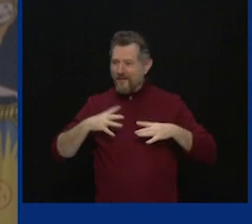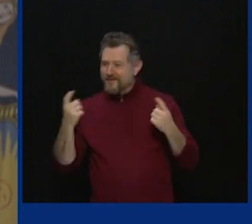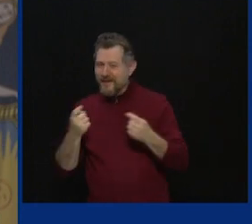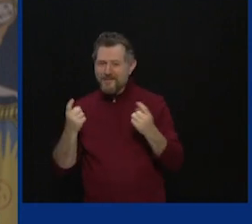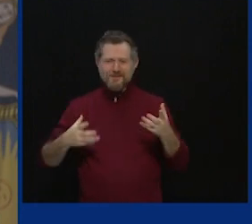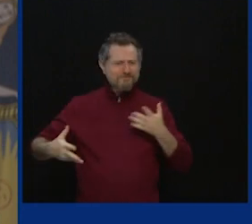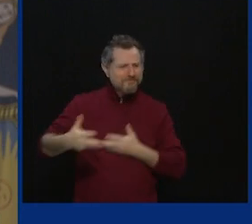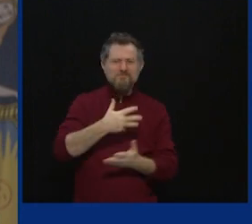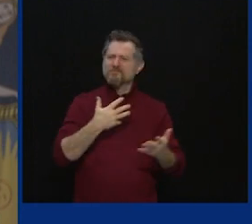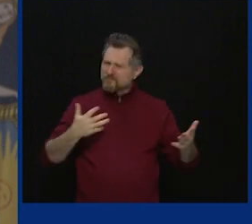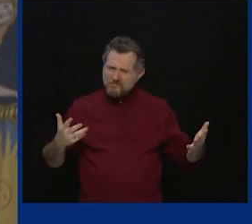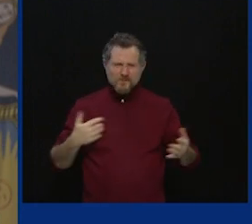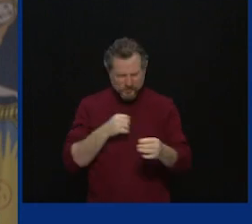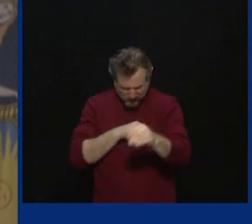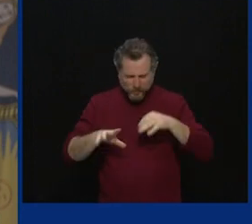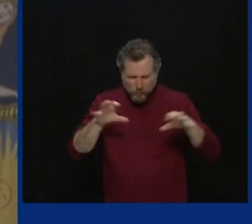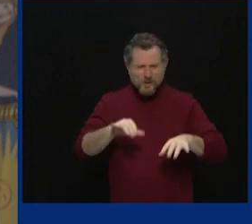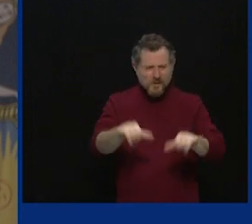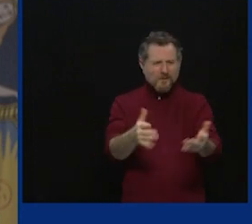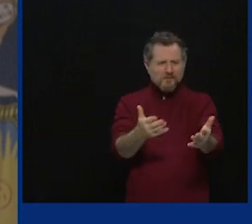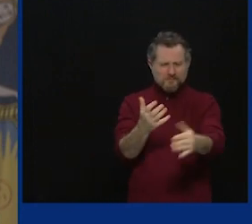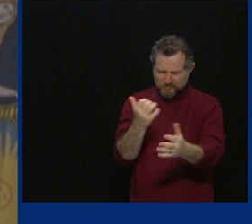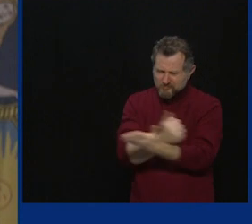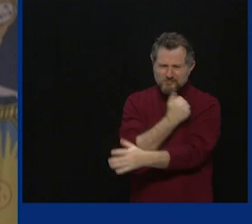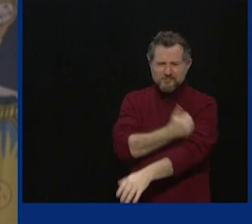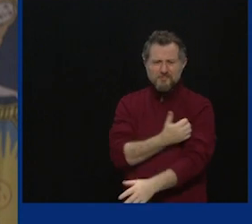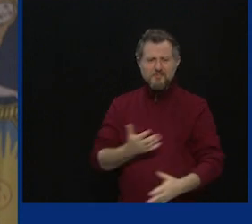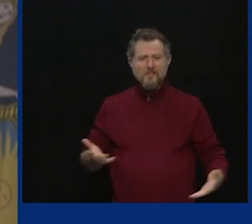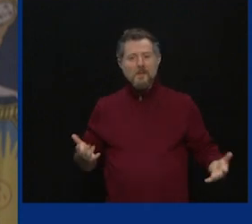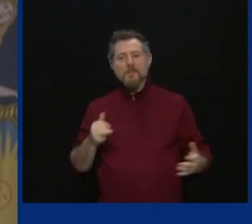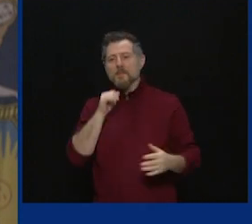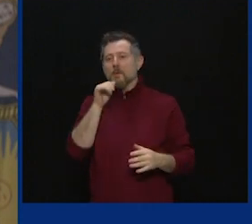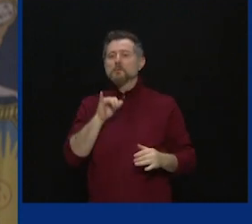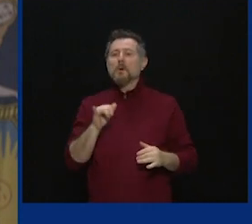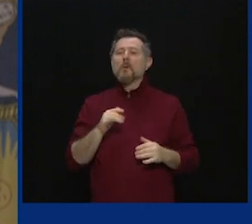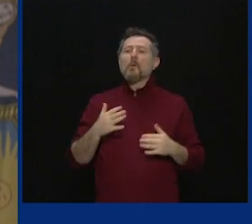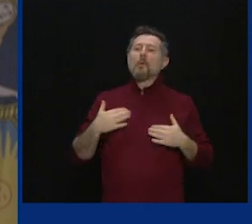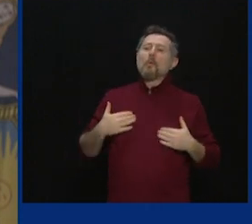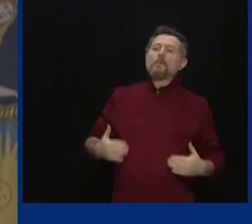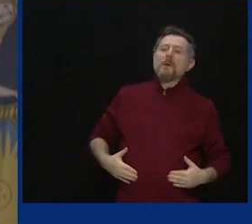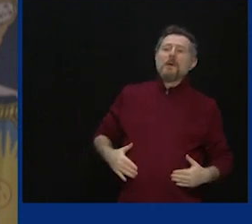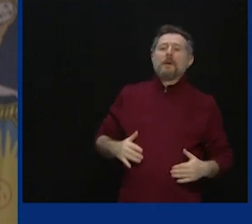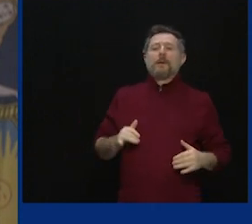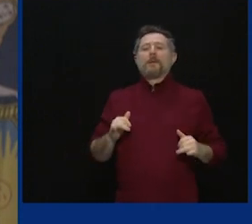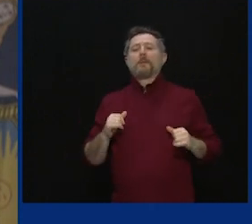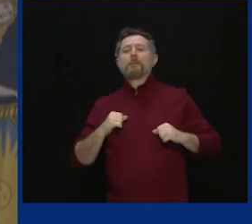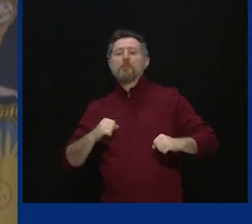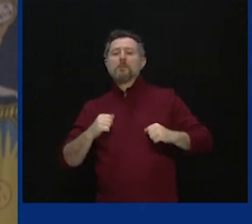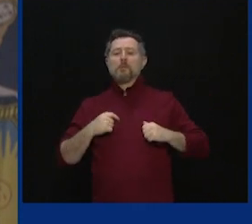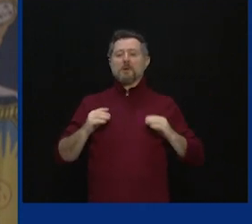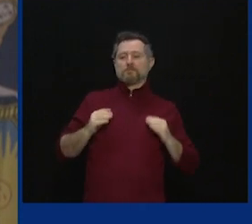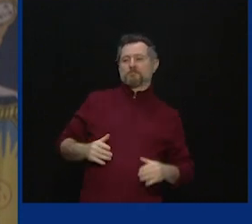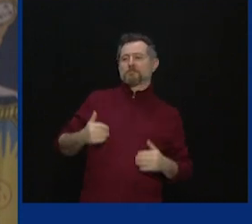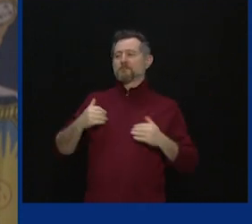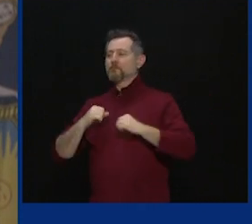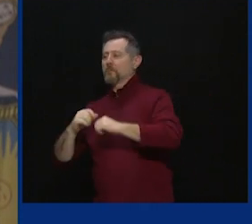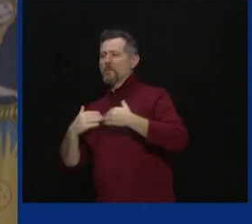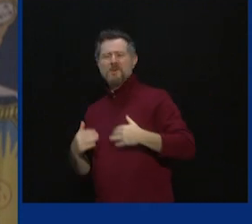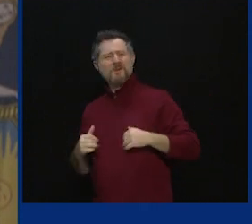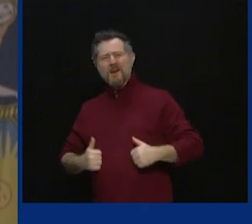about. And also, not just the human, protecting human life. It's also about protecting the lives